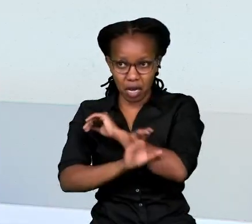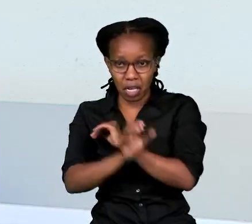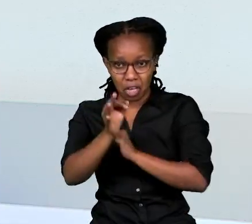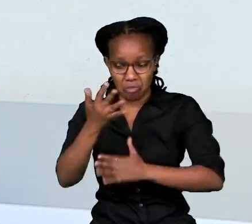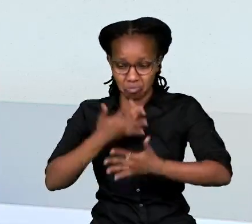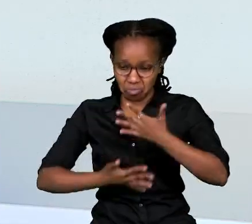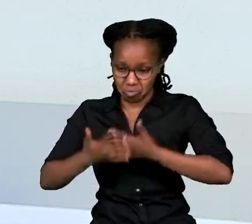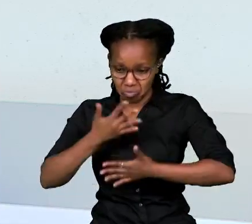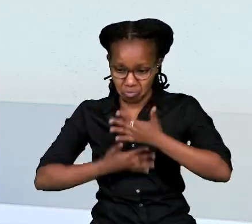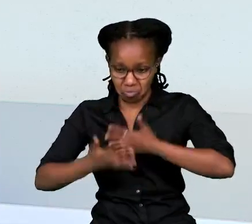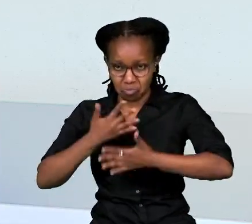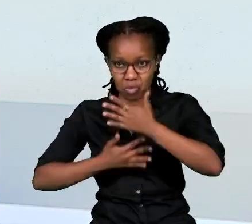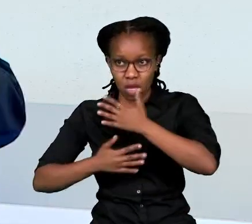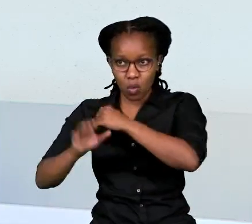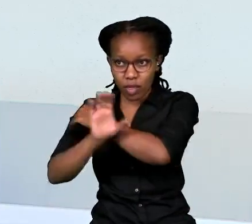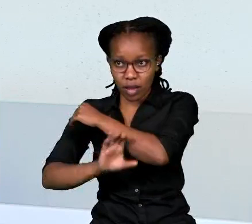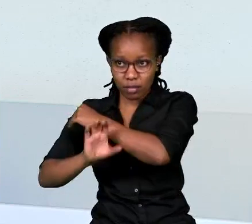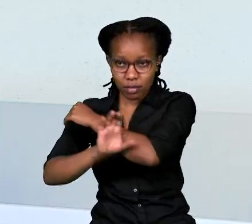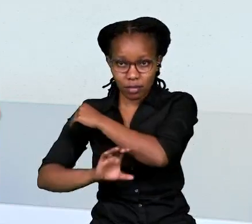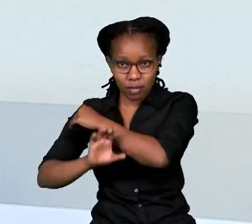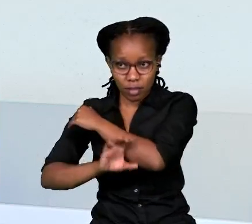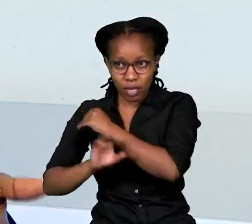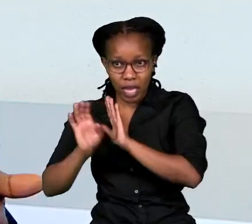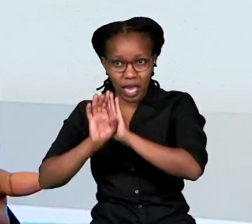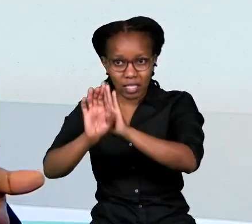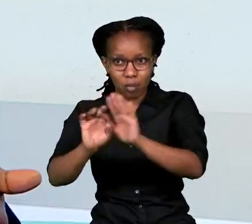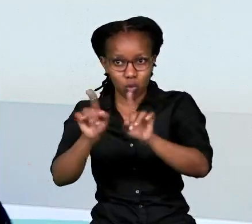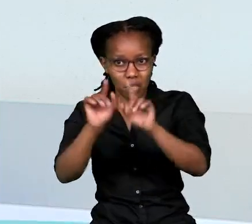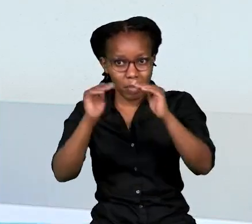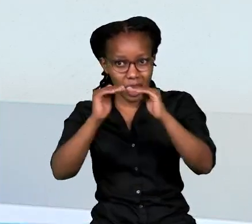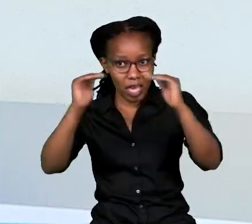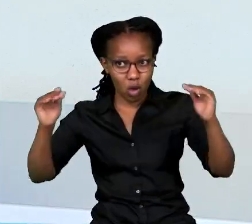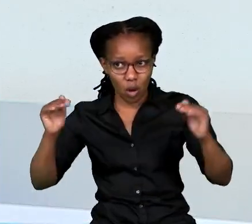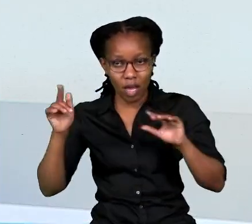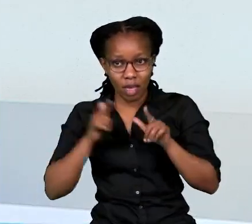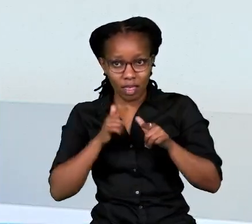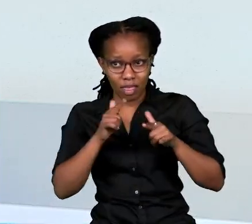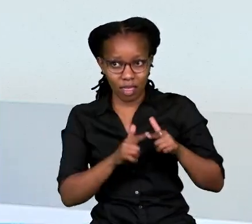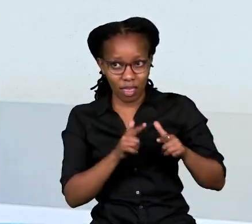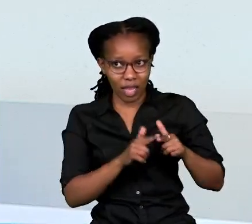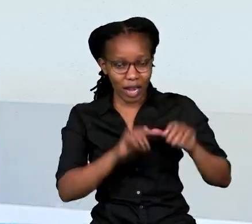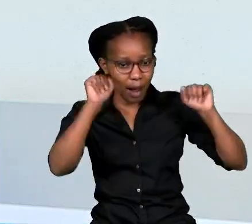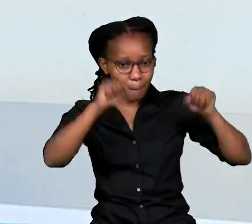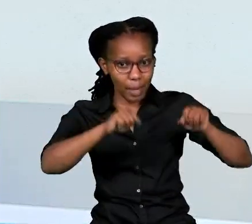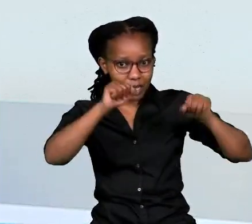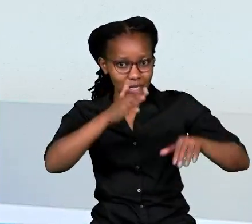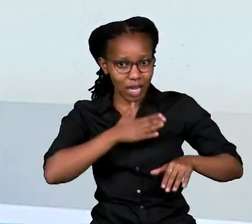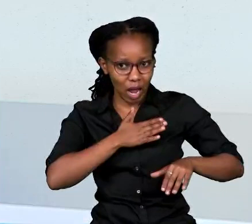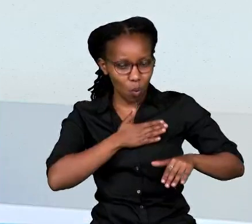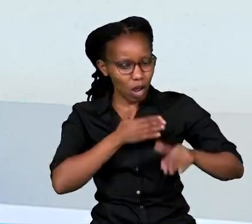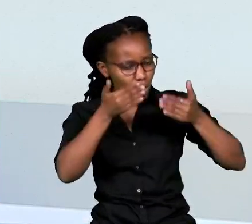world, if we mingle with the nation, like we are equals with the nation, then we are losing our ability to